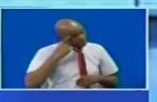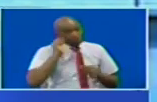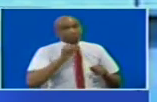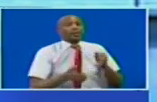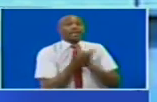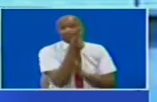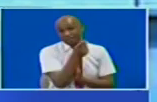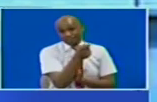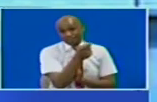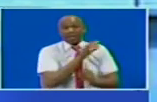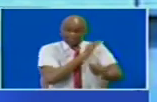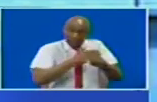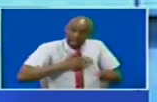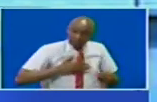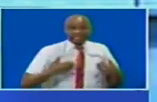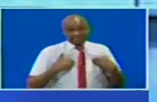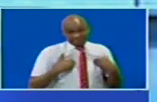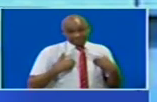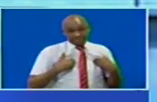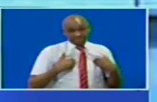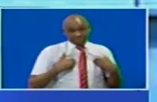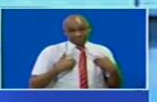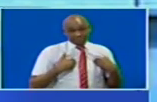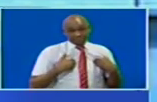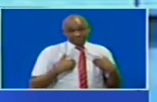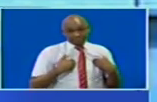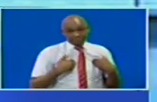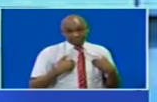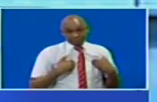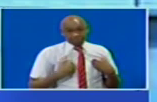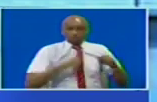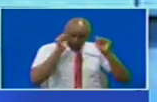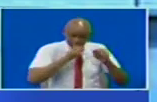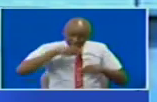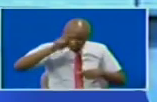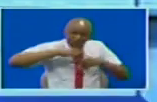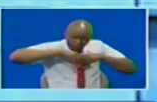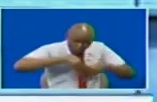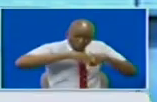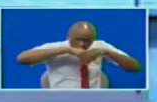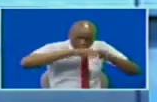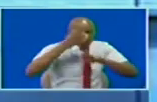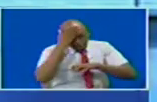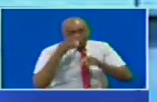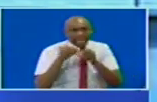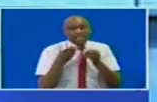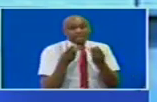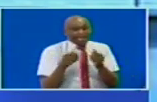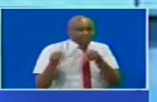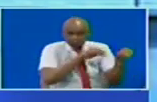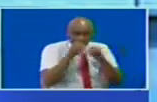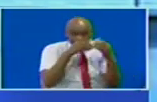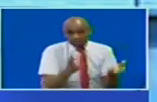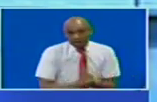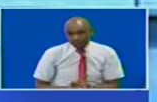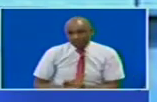our powers within our books. So you, so as that a they governor, can be able to follow and recover the money and take it back and bring it back to